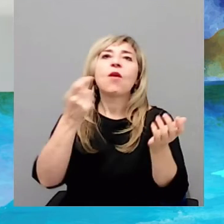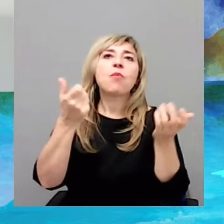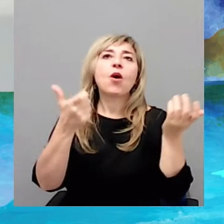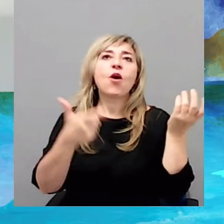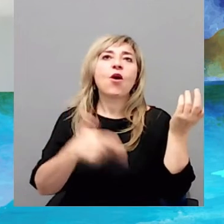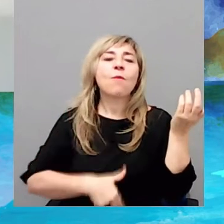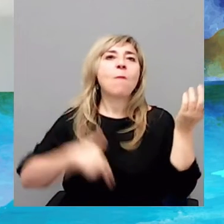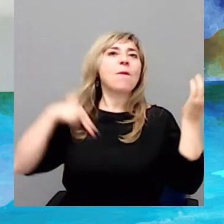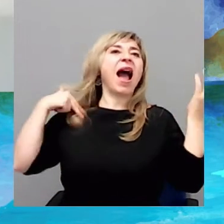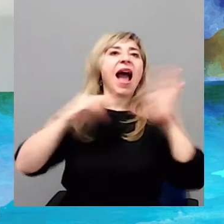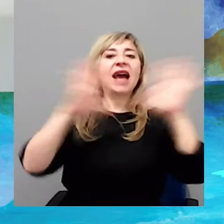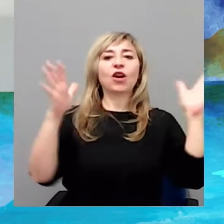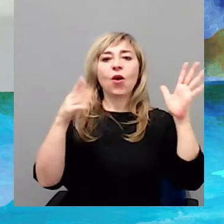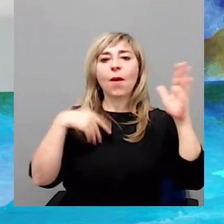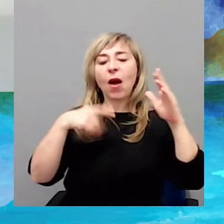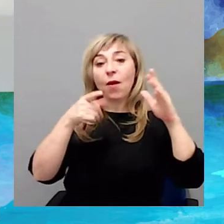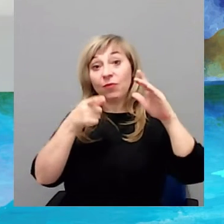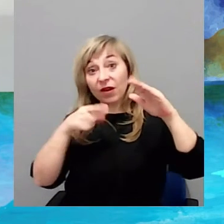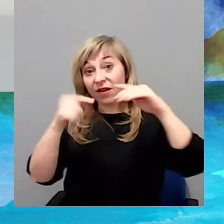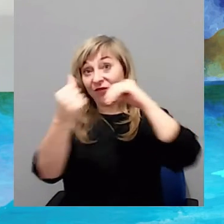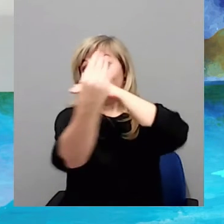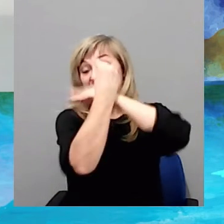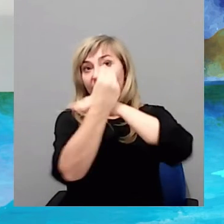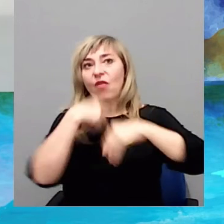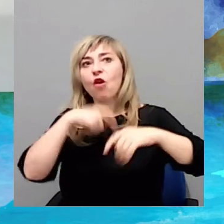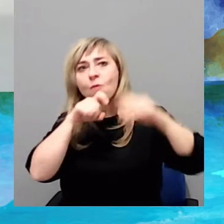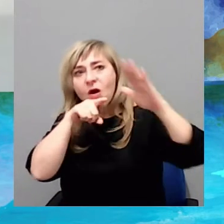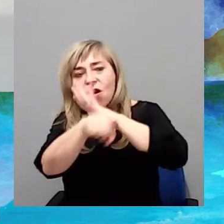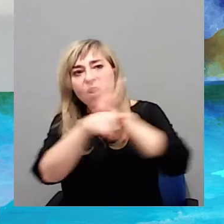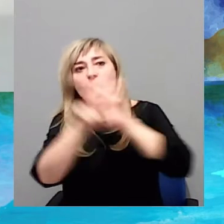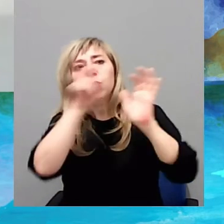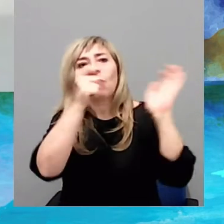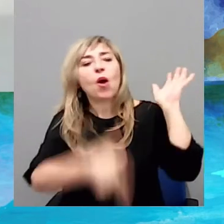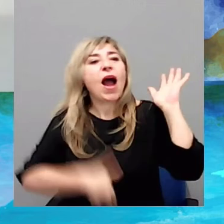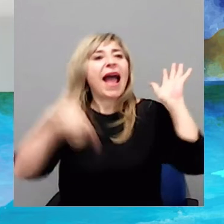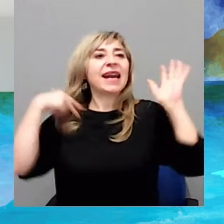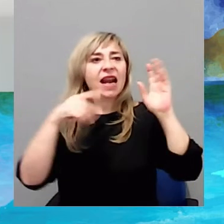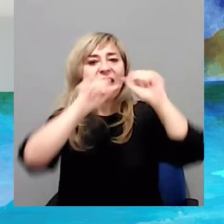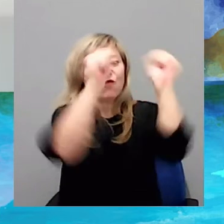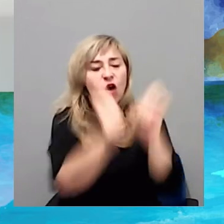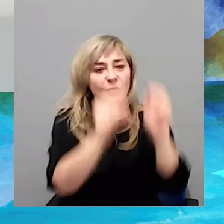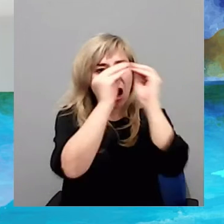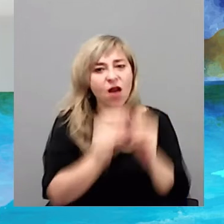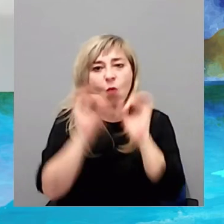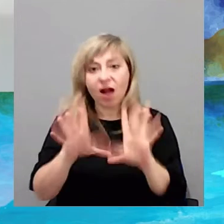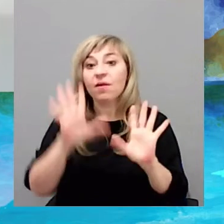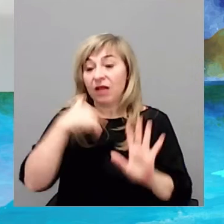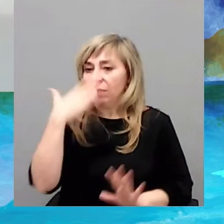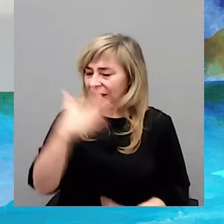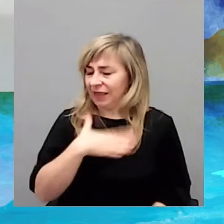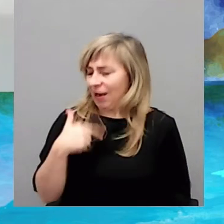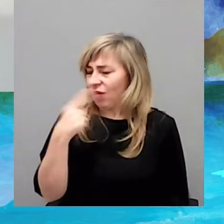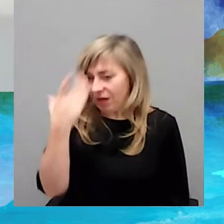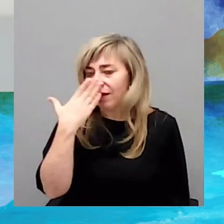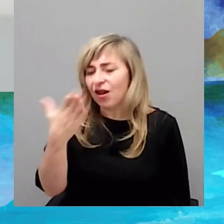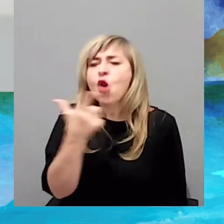de financiación tenga cabida y tenga and it's sentido. the framework that we need to Pero have for no es nada this. fácil, me gustaría decir otra cosa, no es nada It's very fácil difficult. It's que